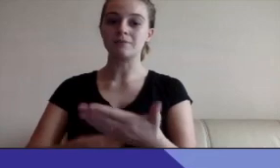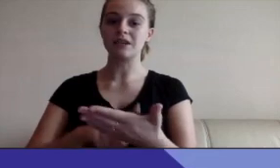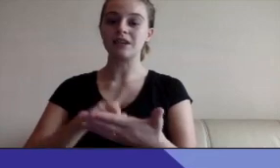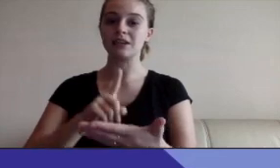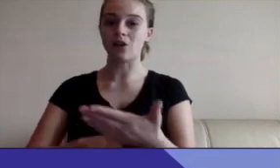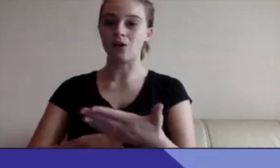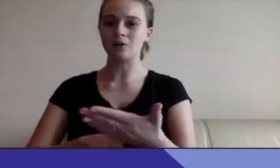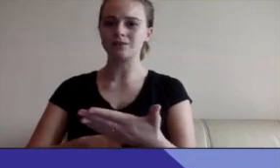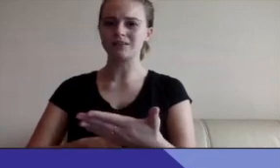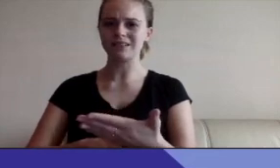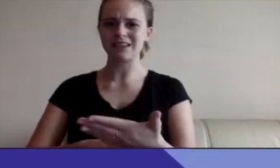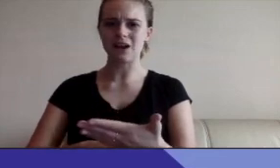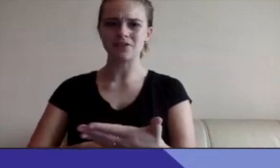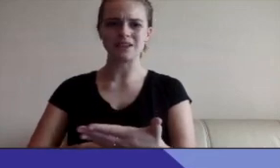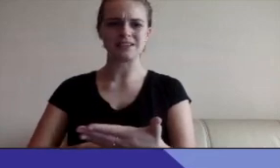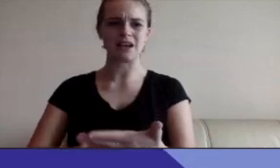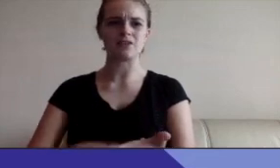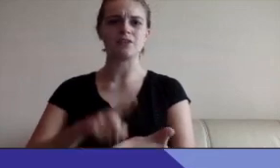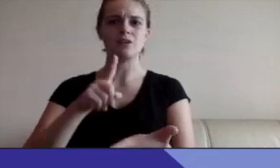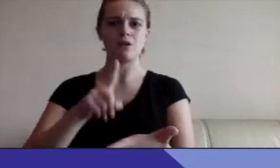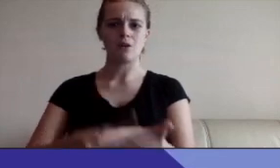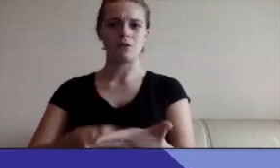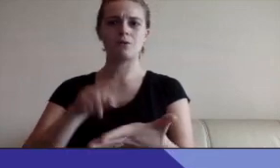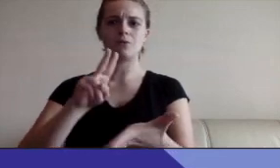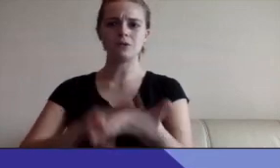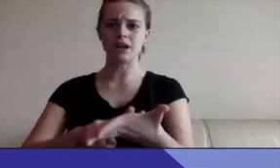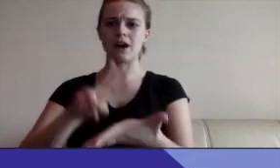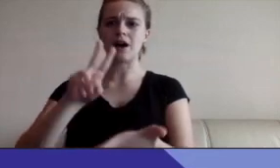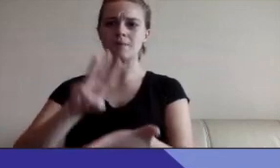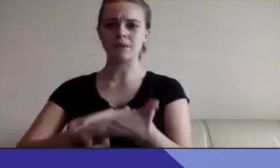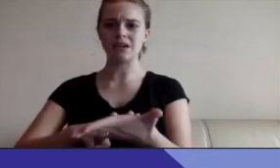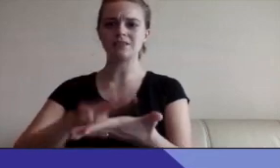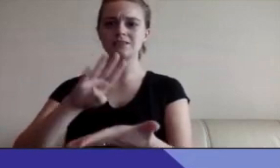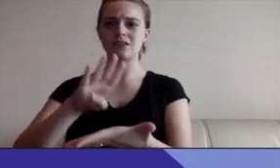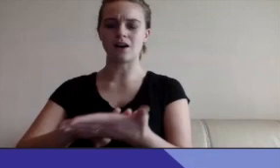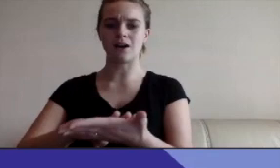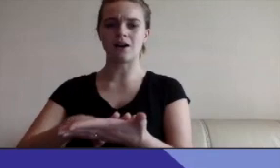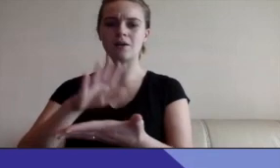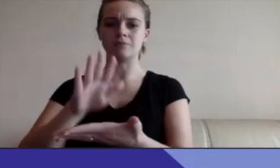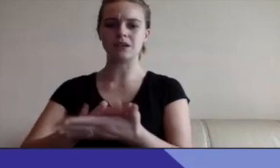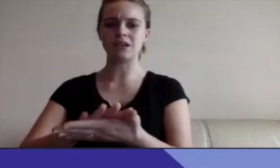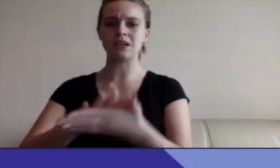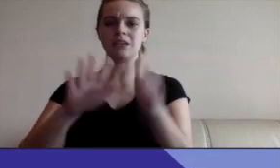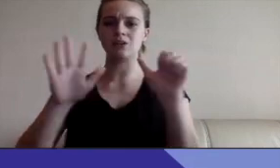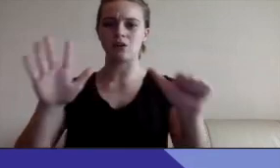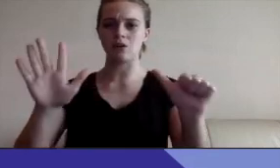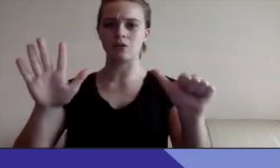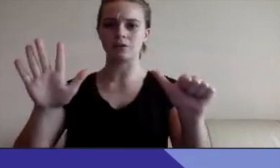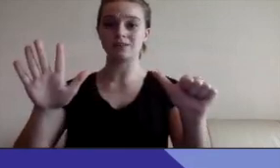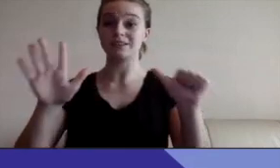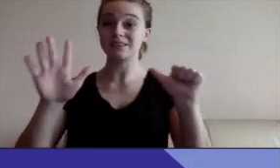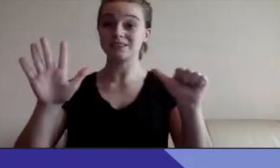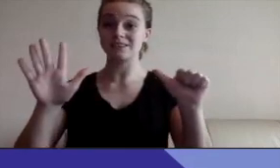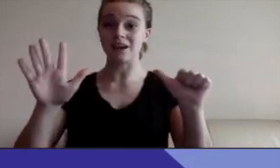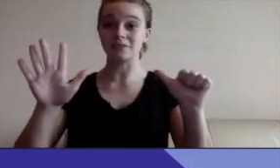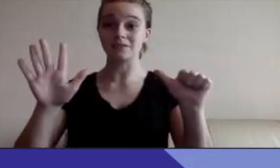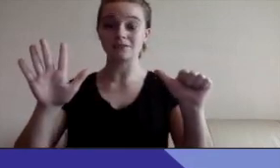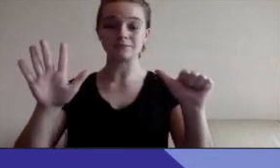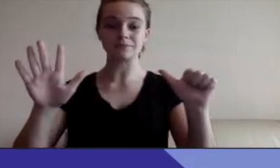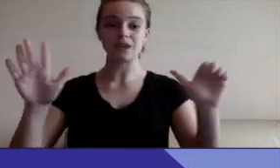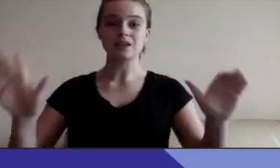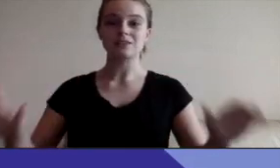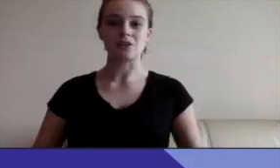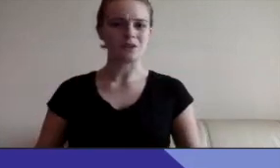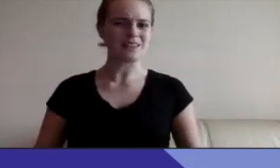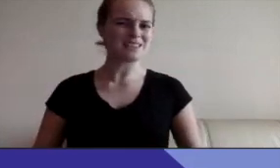amigos count that together hola mis amigos six sounds